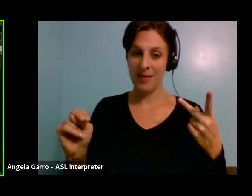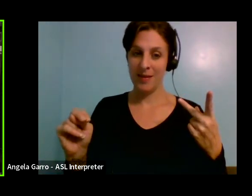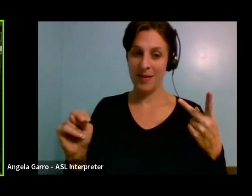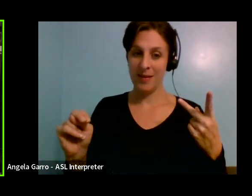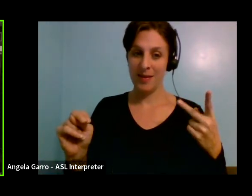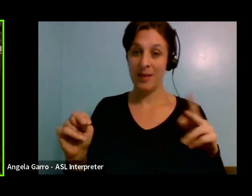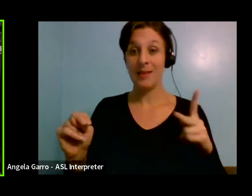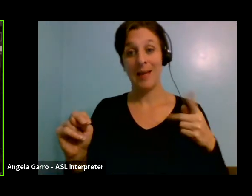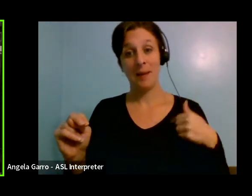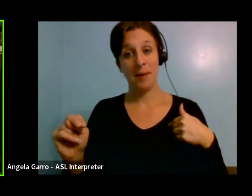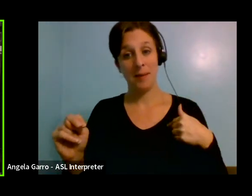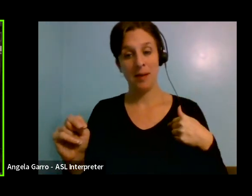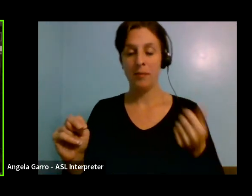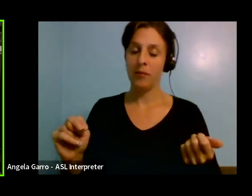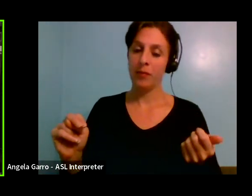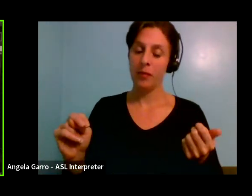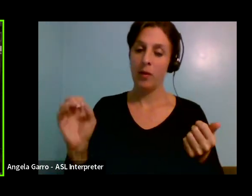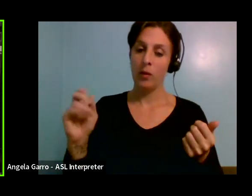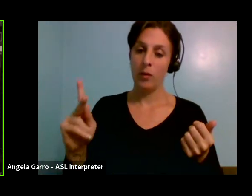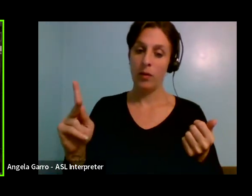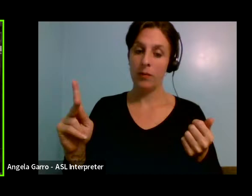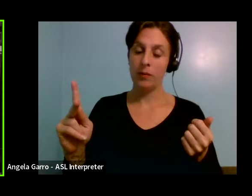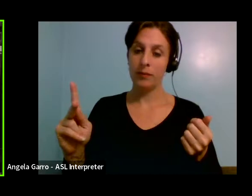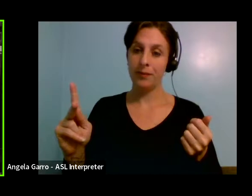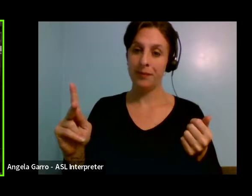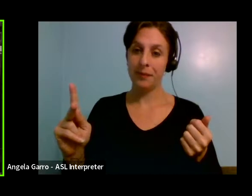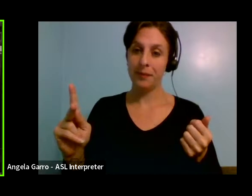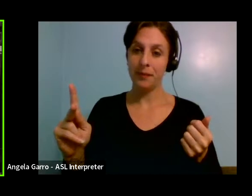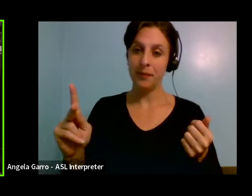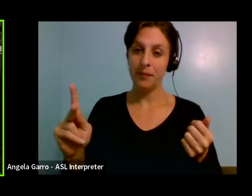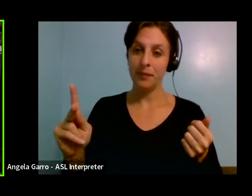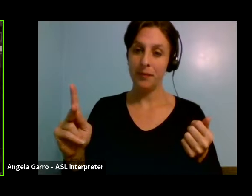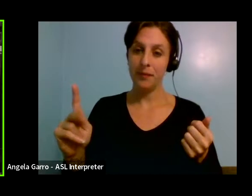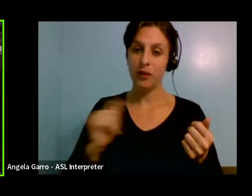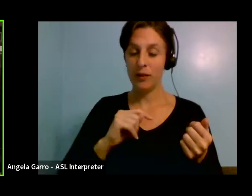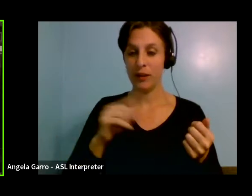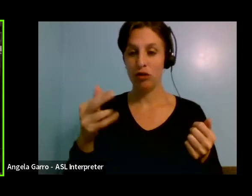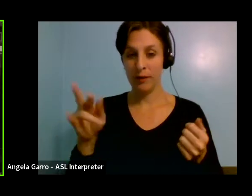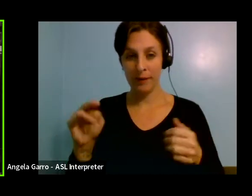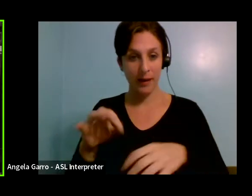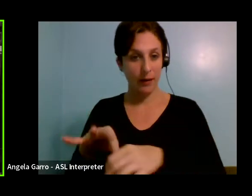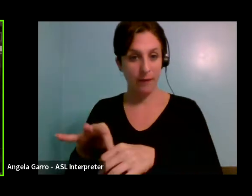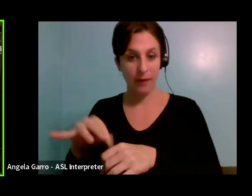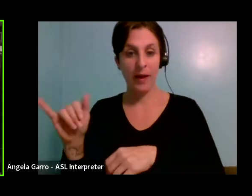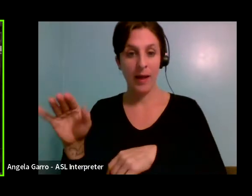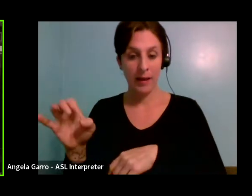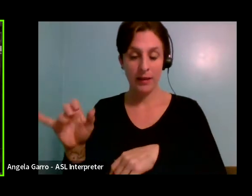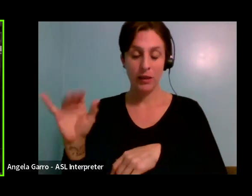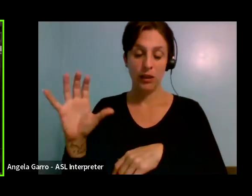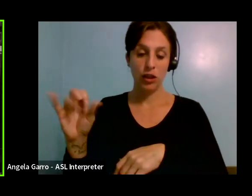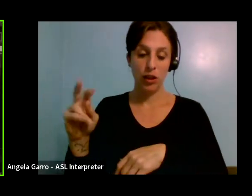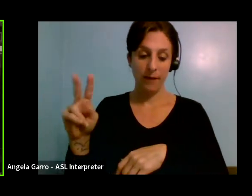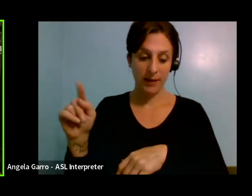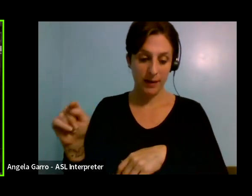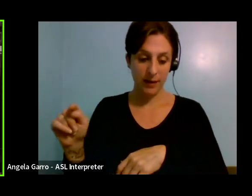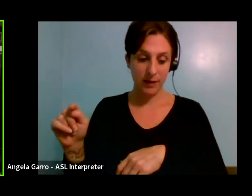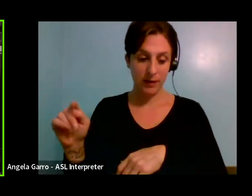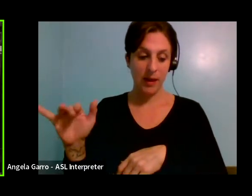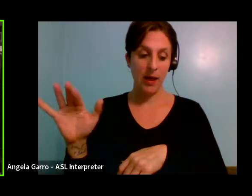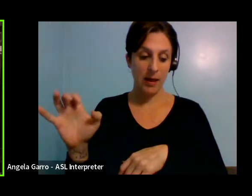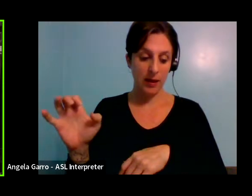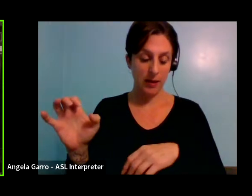Second by me. Okay. Let's see, trustee Griffin, how do you vote? Aye. Trustee Chavez,